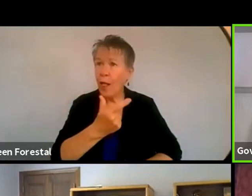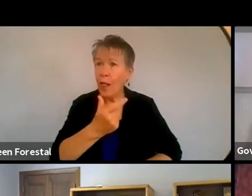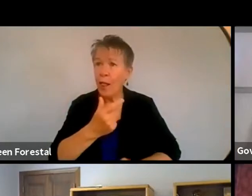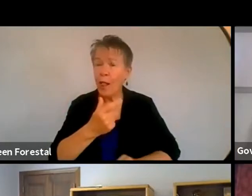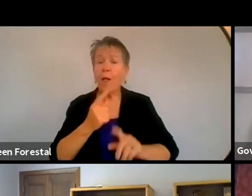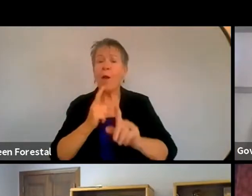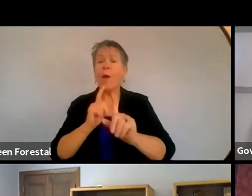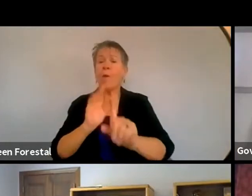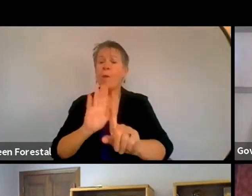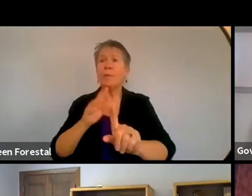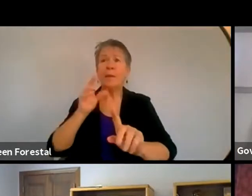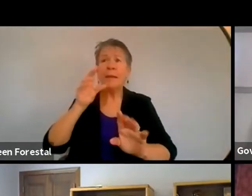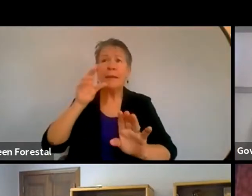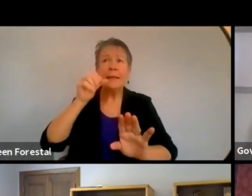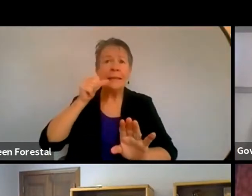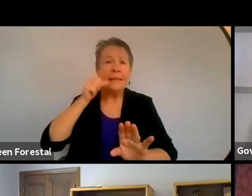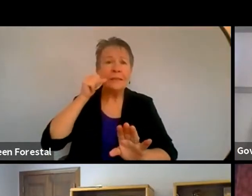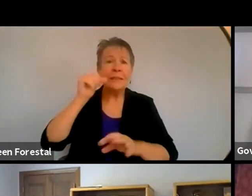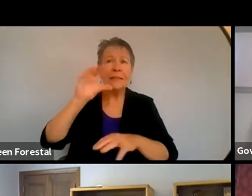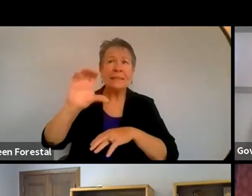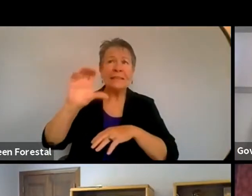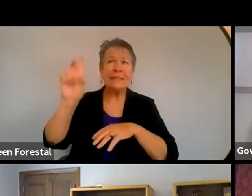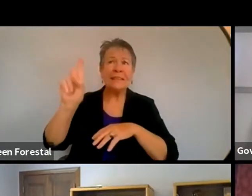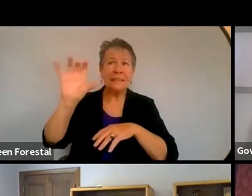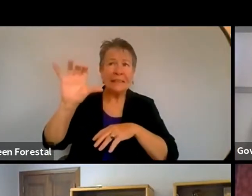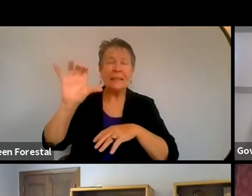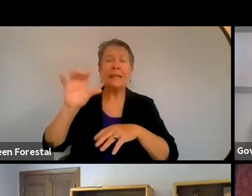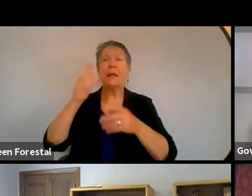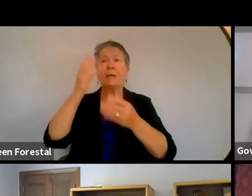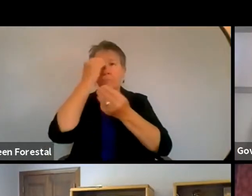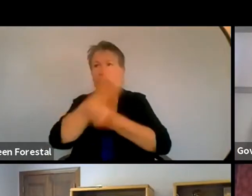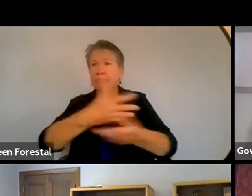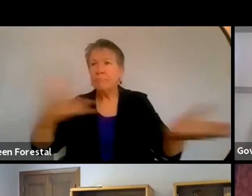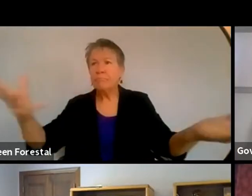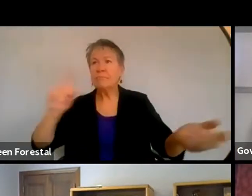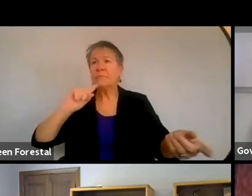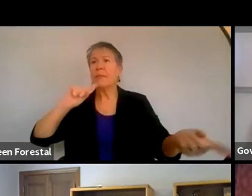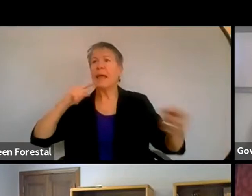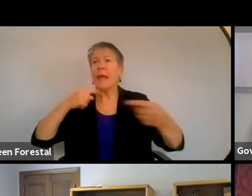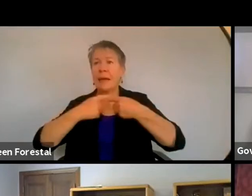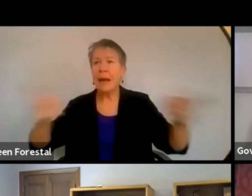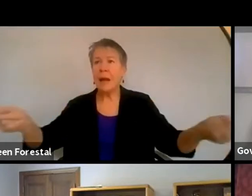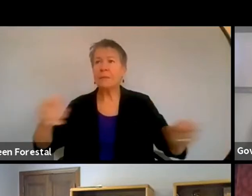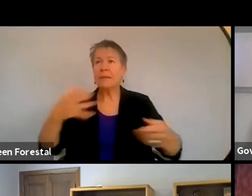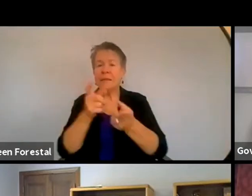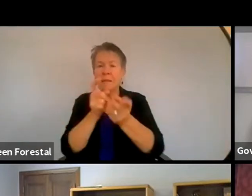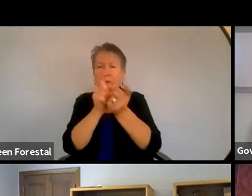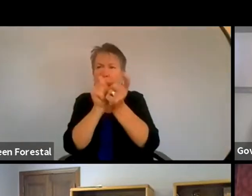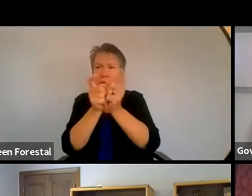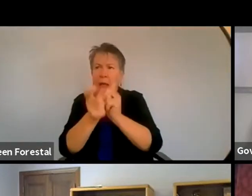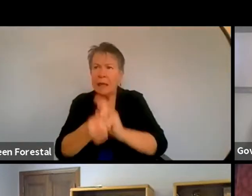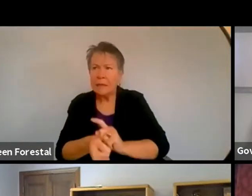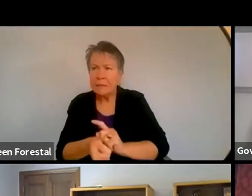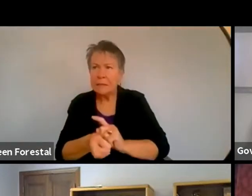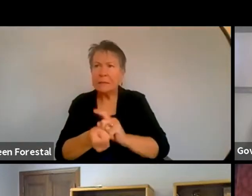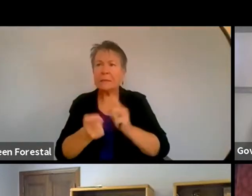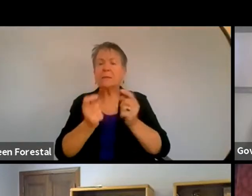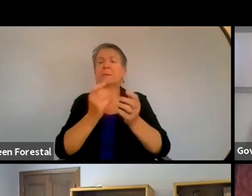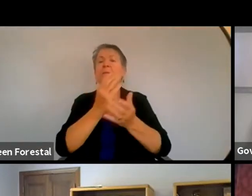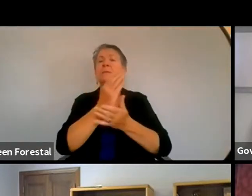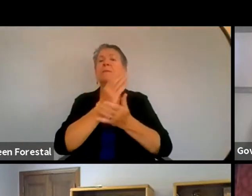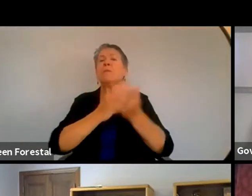the CDC announced that they have modified the definition of a close contact after a study